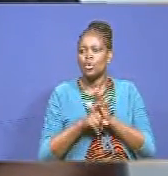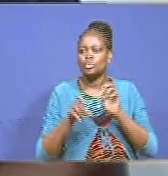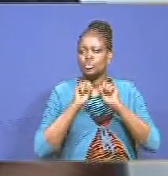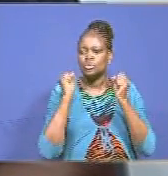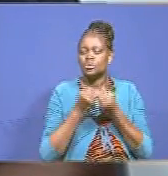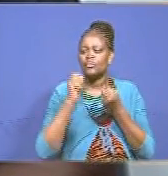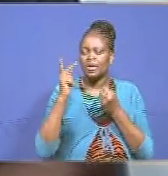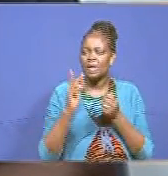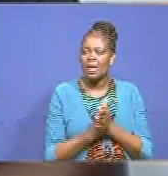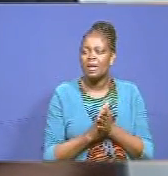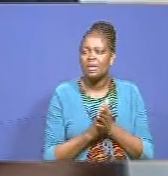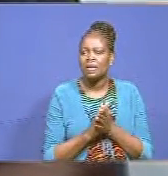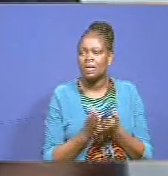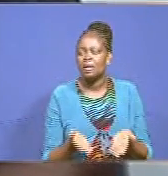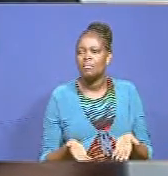Kenya and